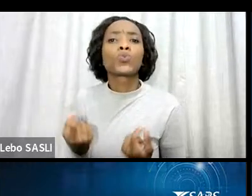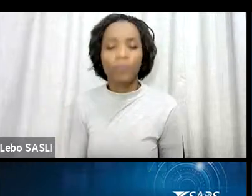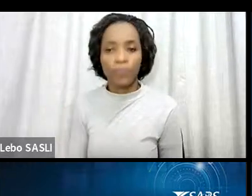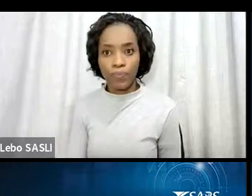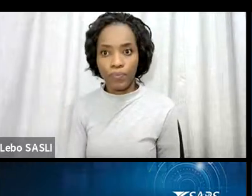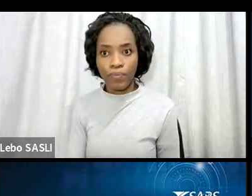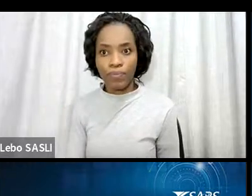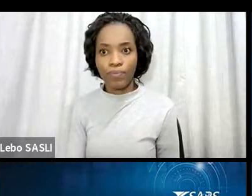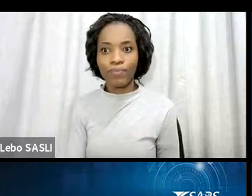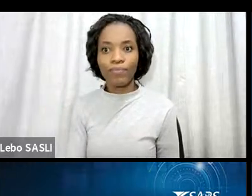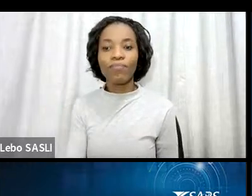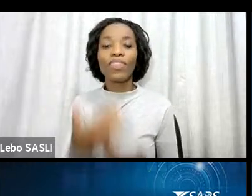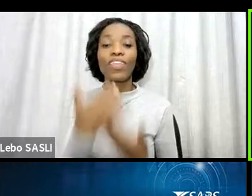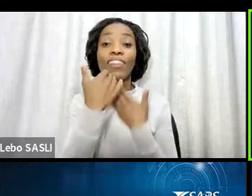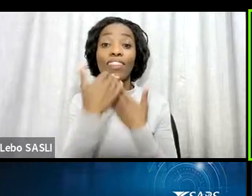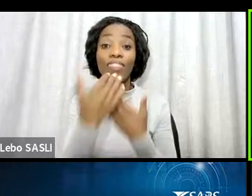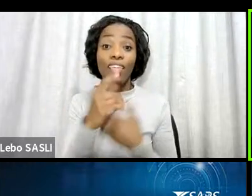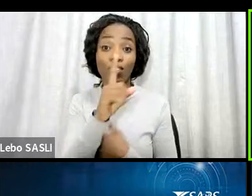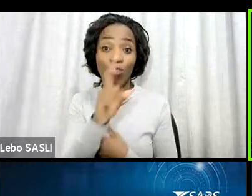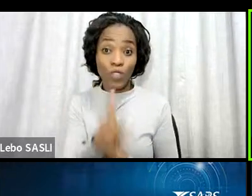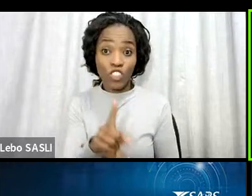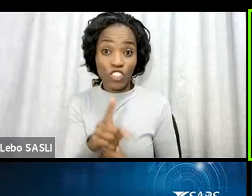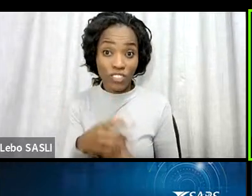Thank you for the question.